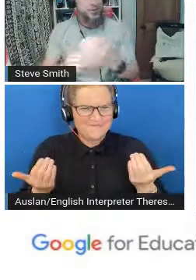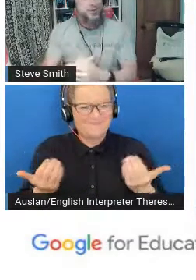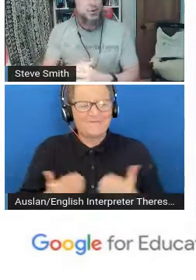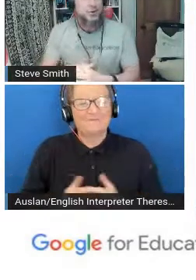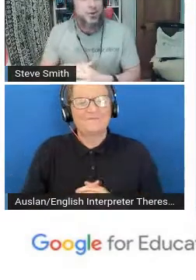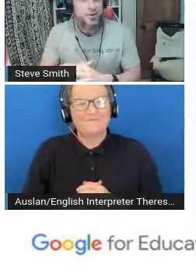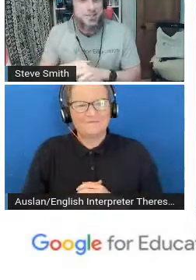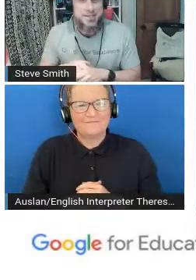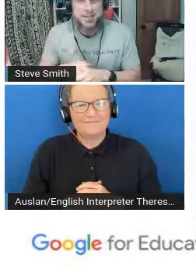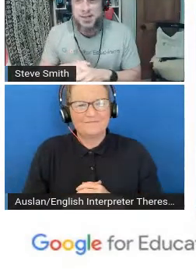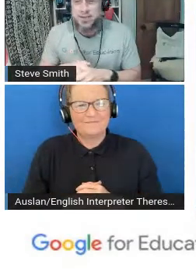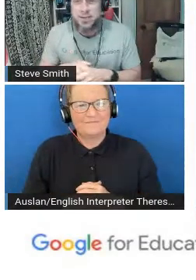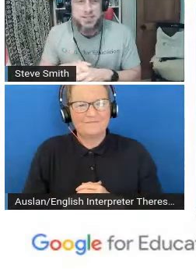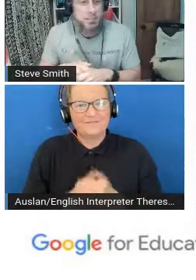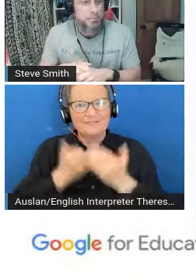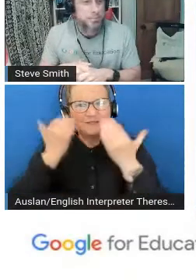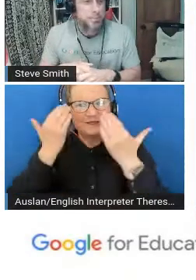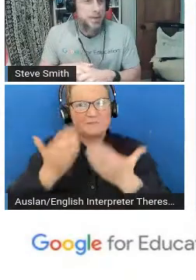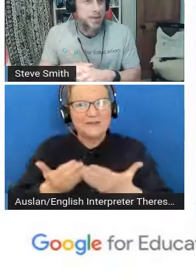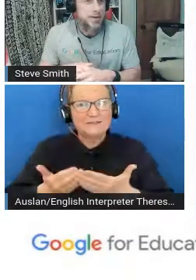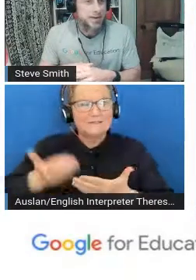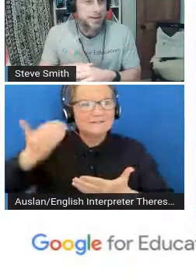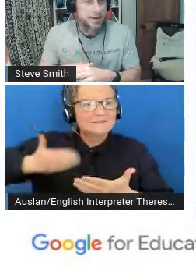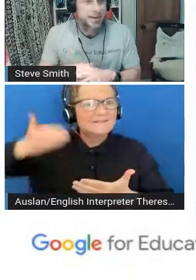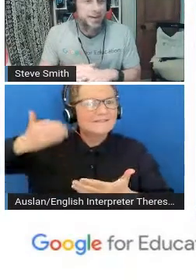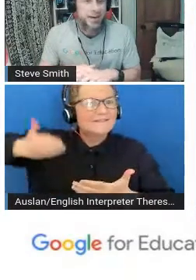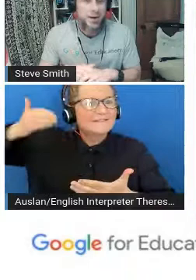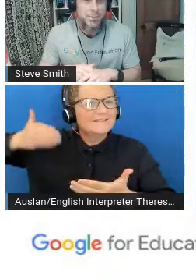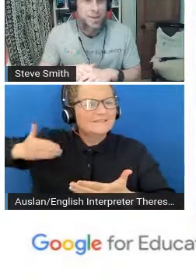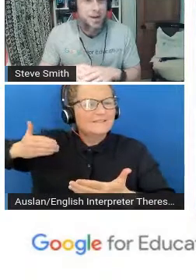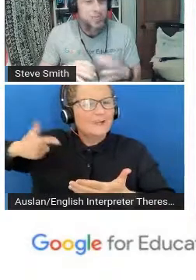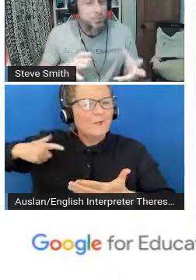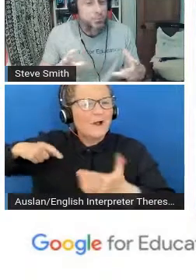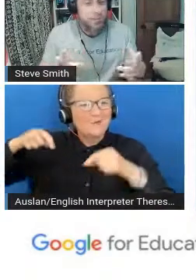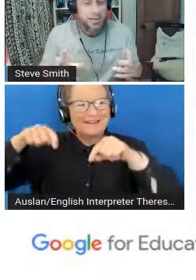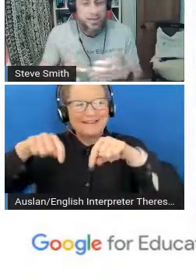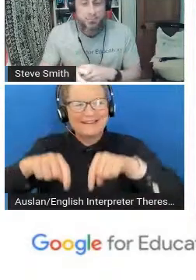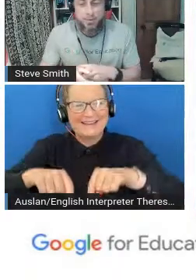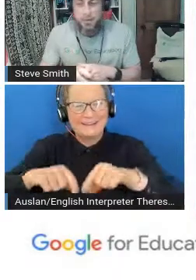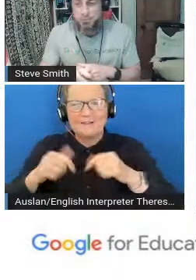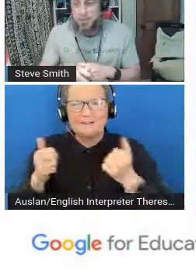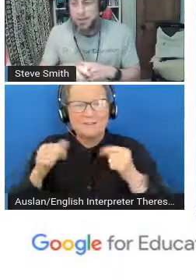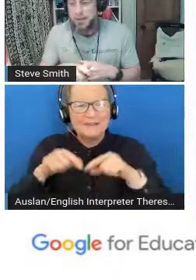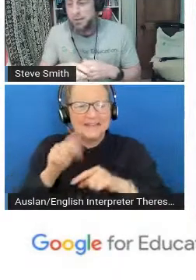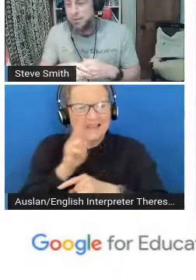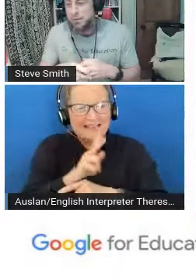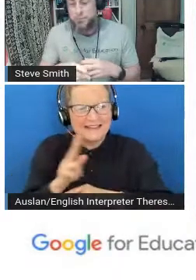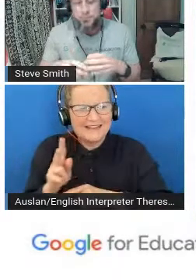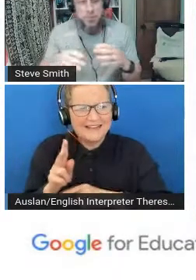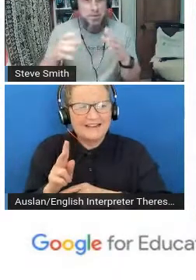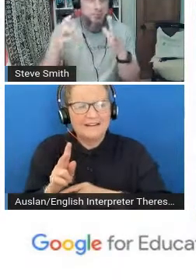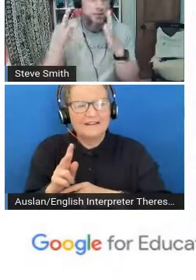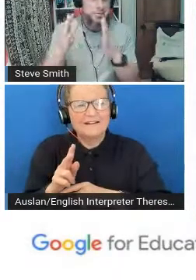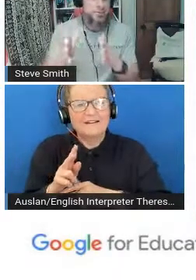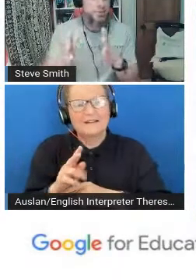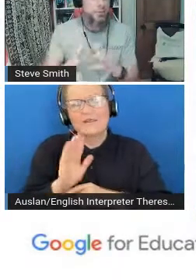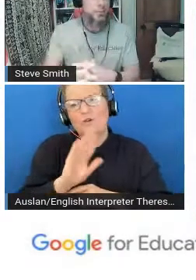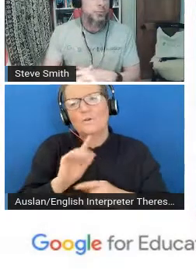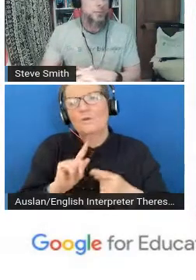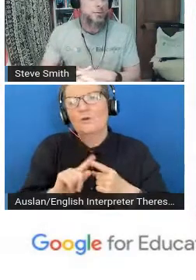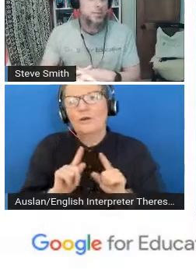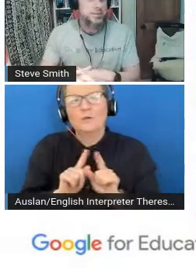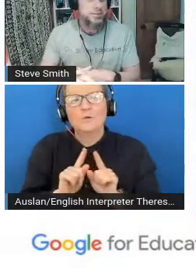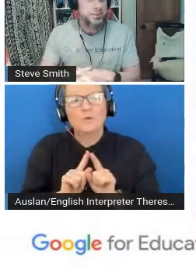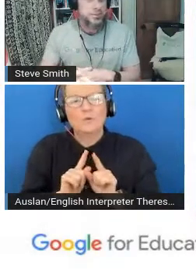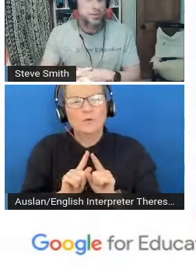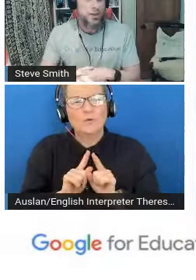to those who got us here. So yeah, it's great to be here again. And I love that point you made, Kimberly, about being kind of very definite about